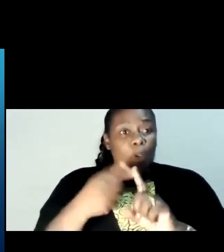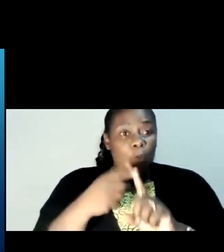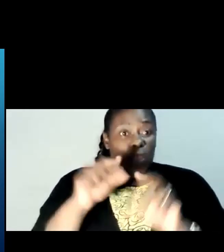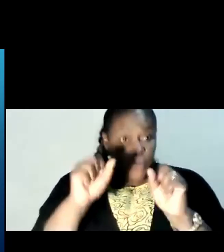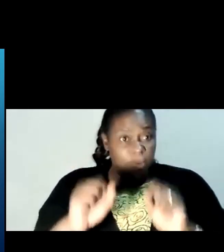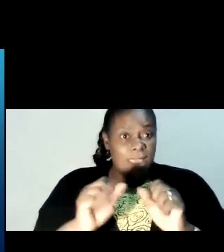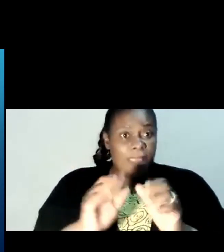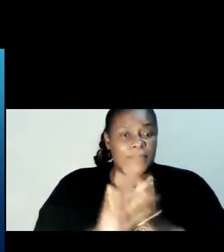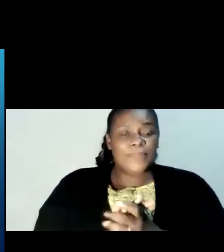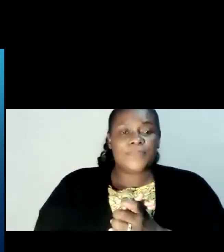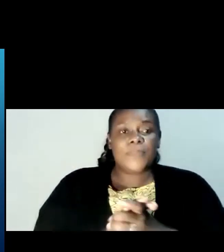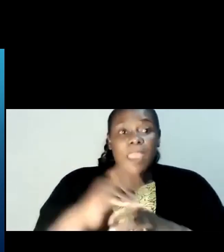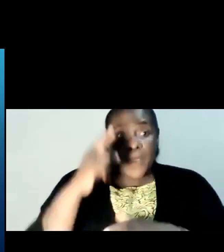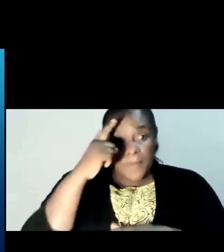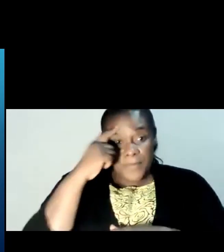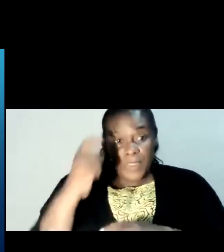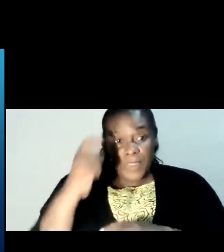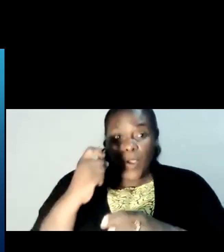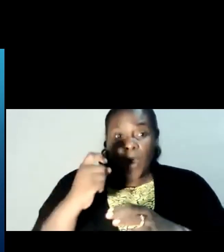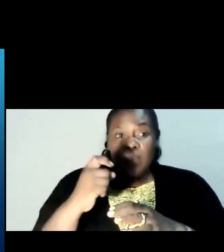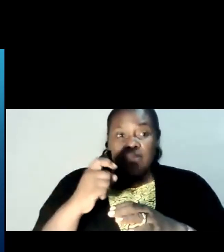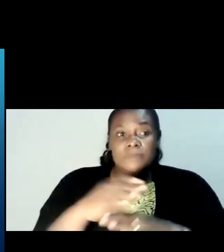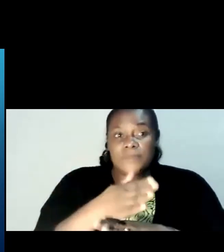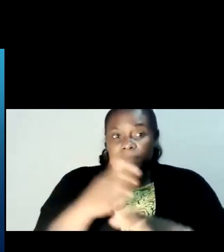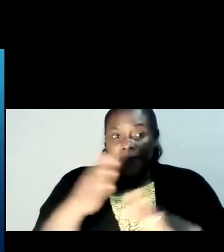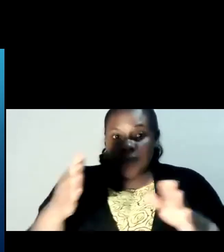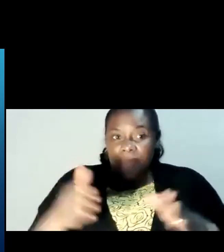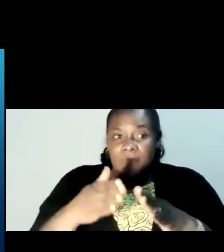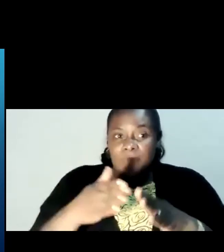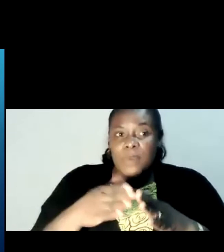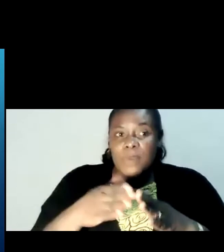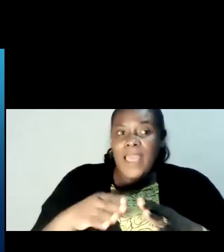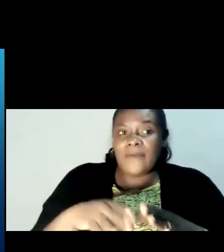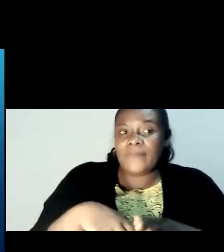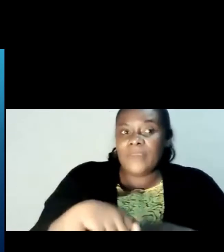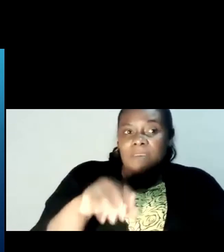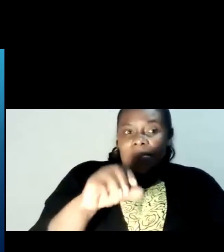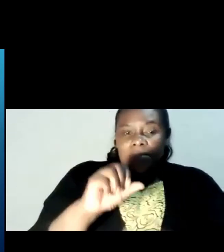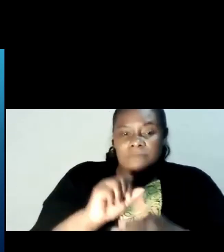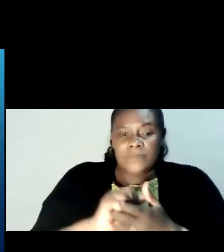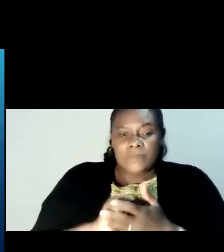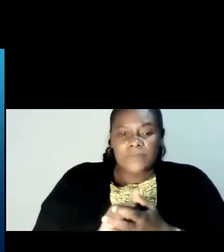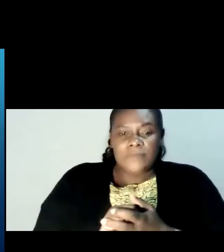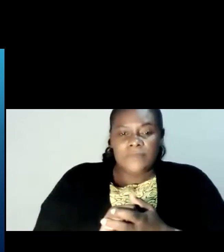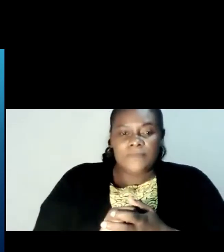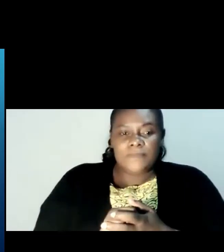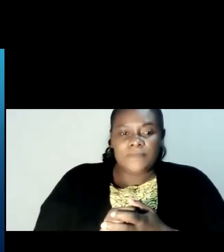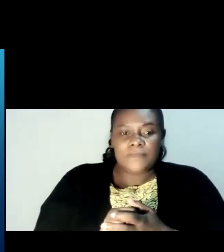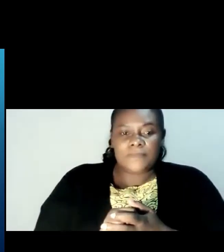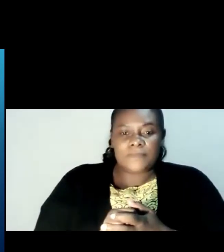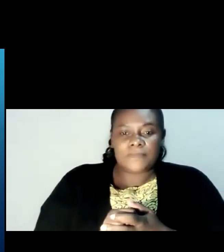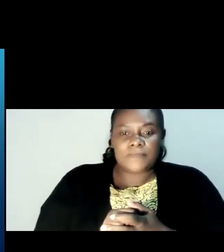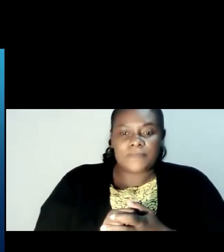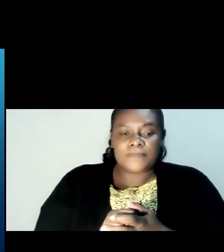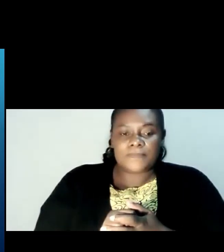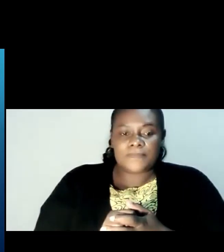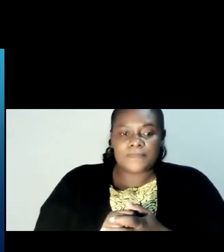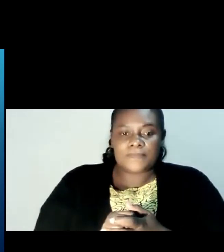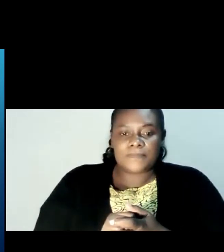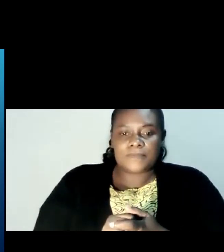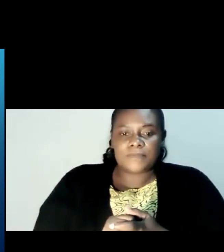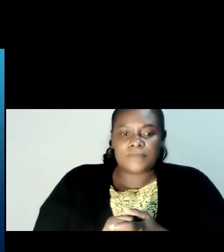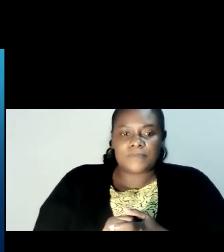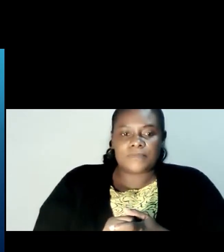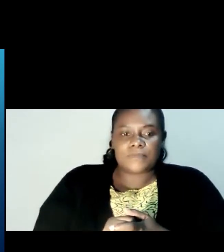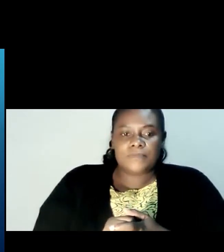because surfaces can contain quite a lot of germs. And I wouldn't necessarily have